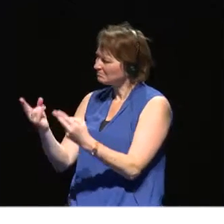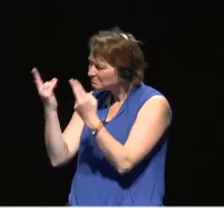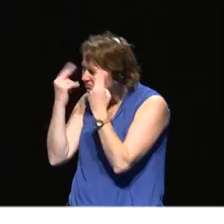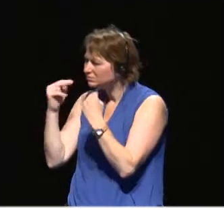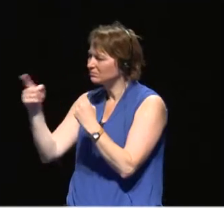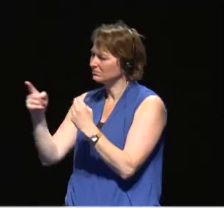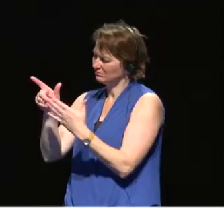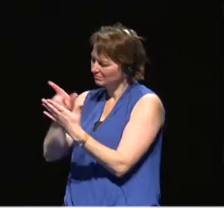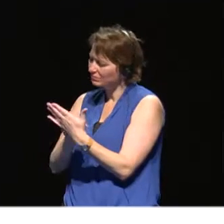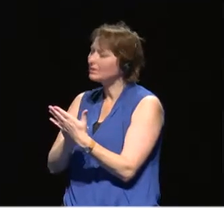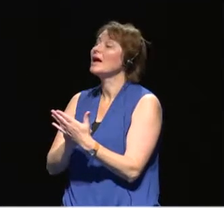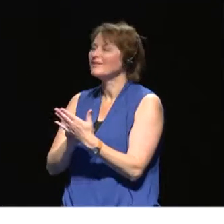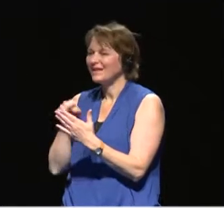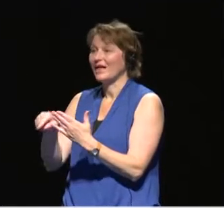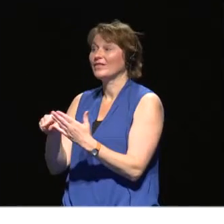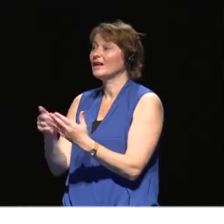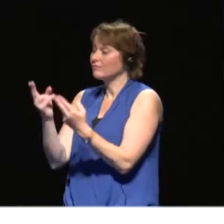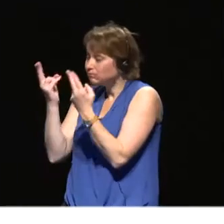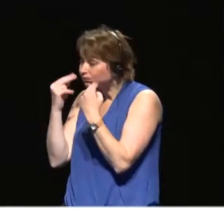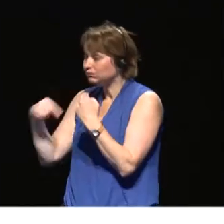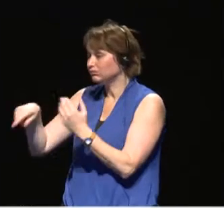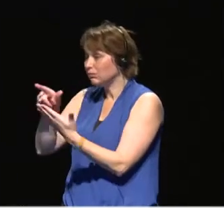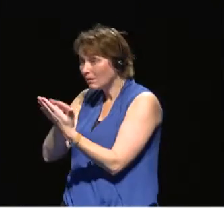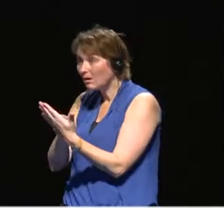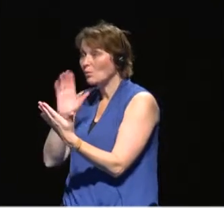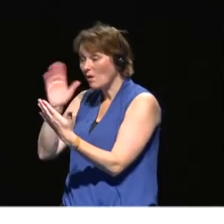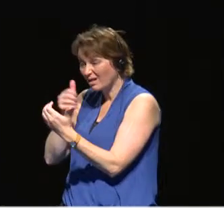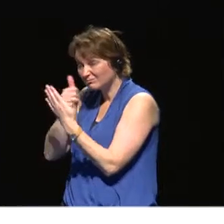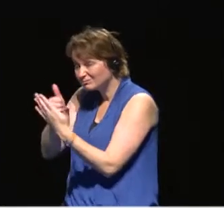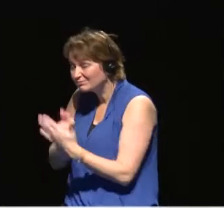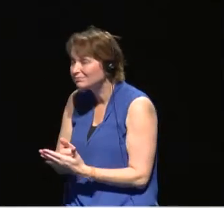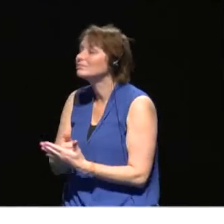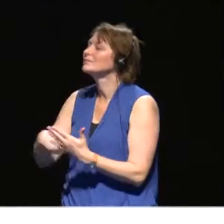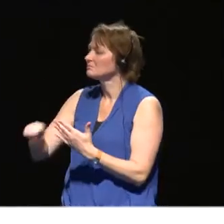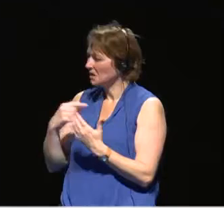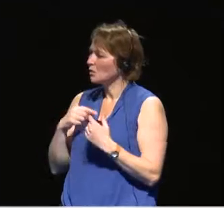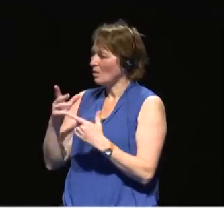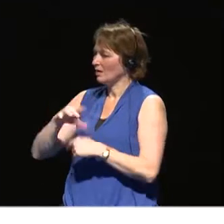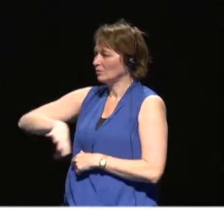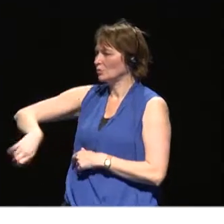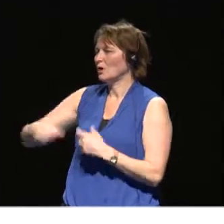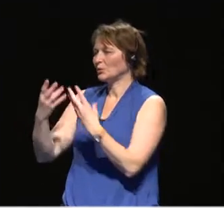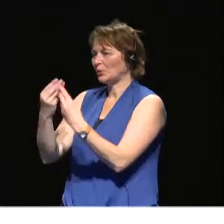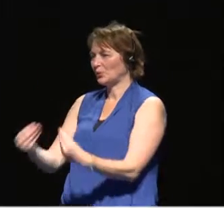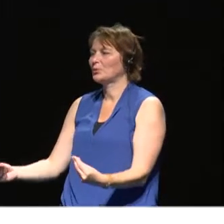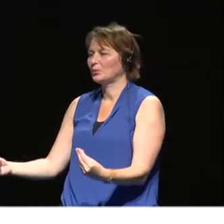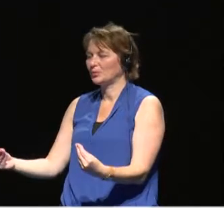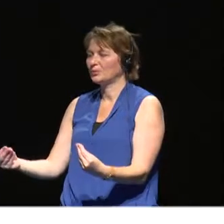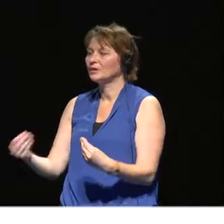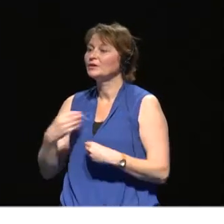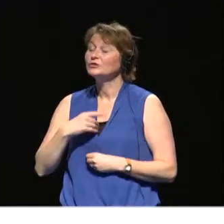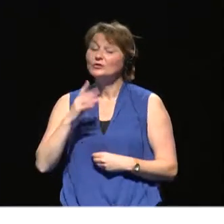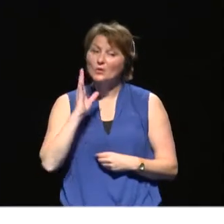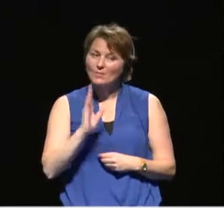corruption. So we believe that proper creation of remuneration system to the